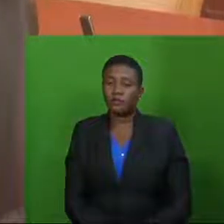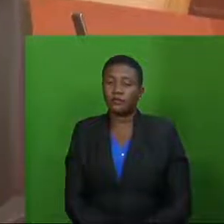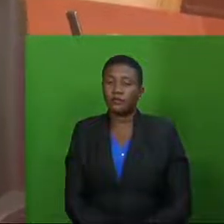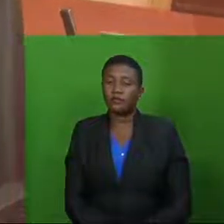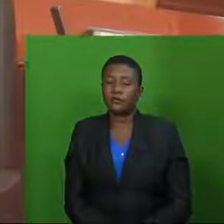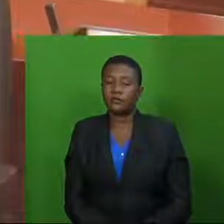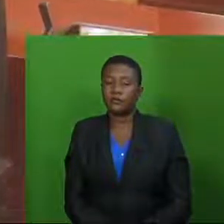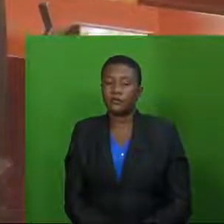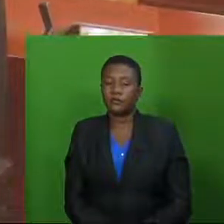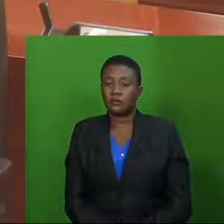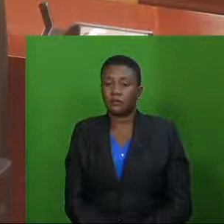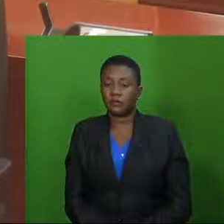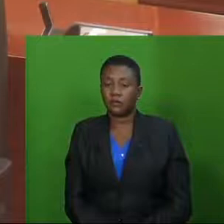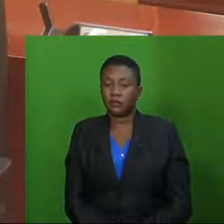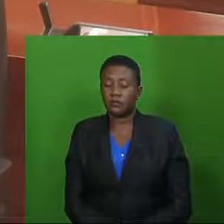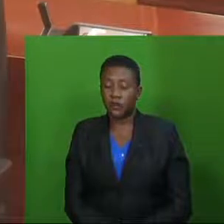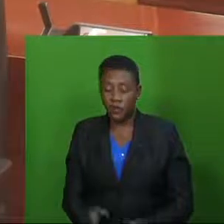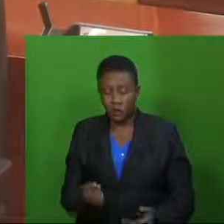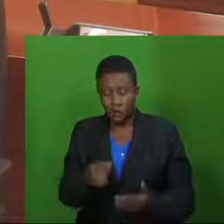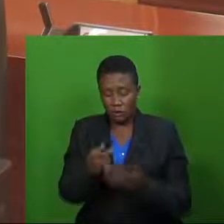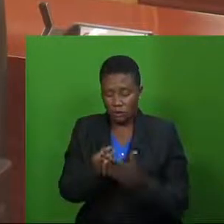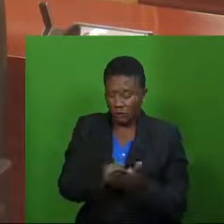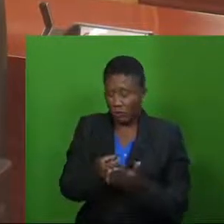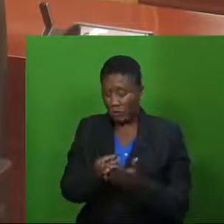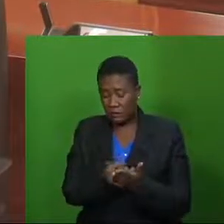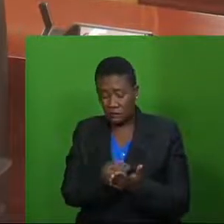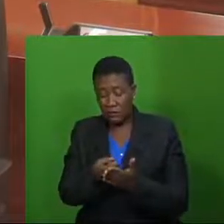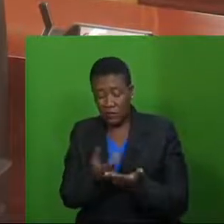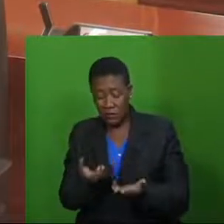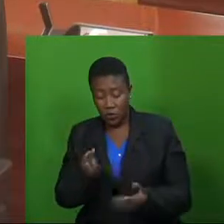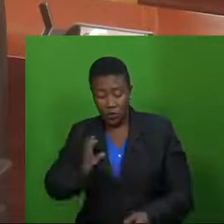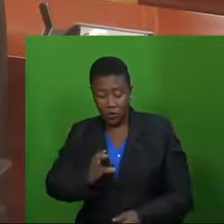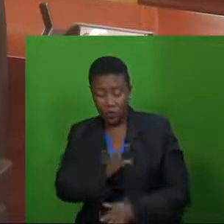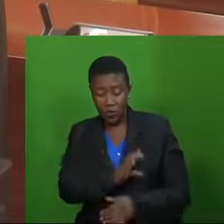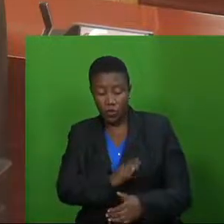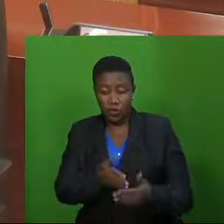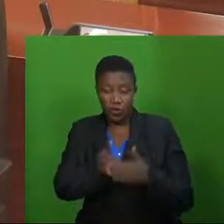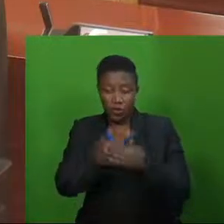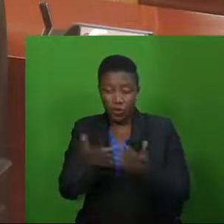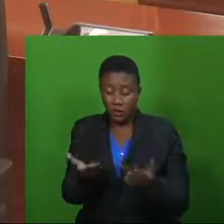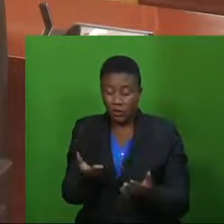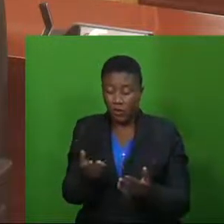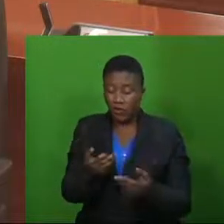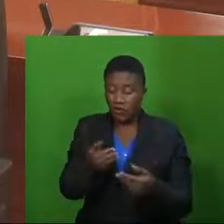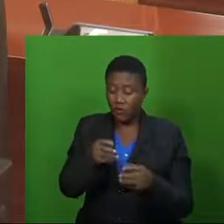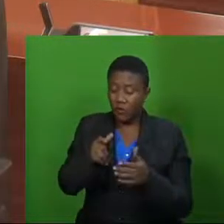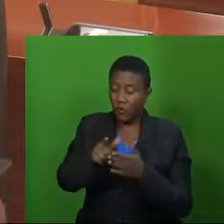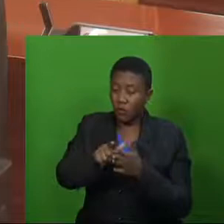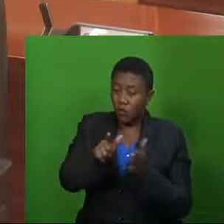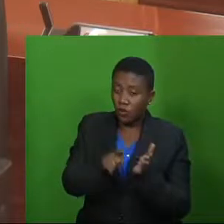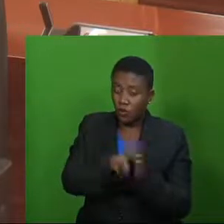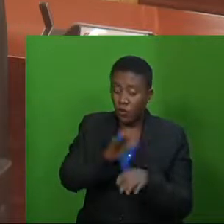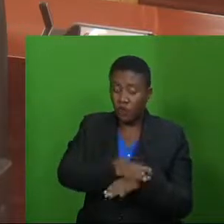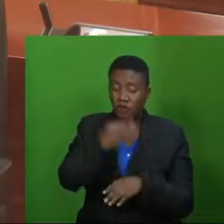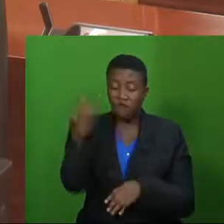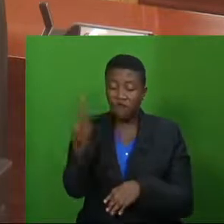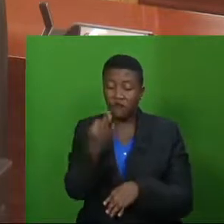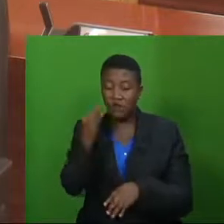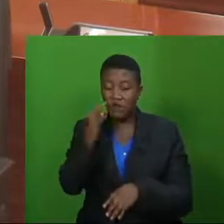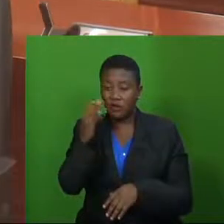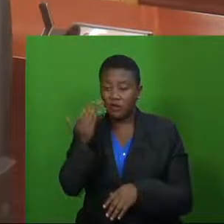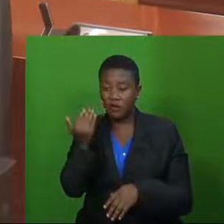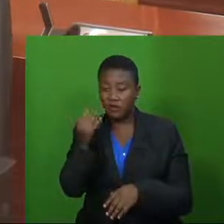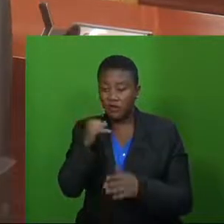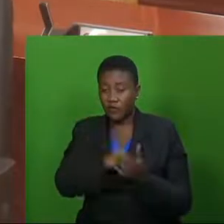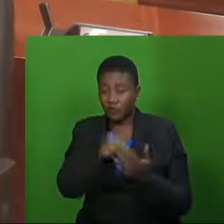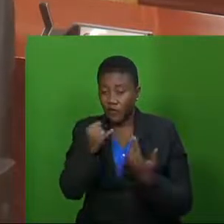Speaker, in his deliberations, the committee was guided by the formula adopted by the House on Friday, the 15th of January, 2021,